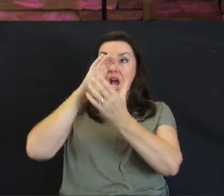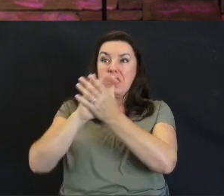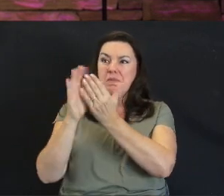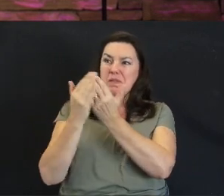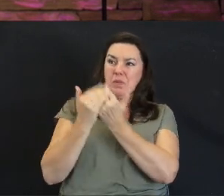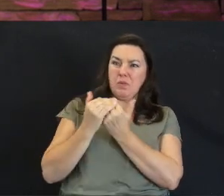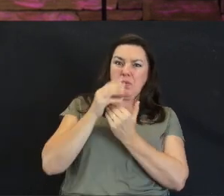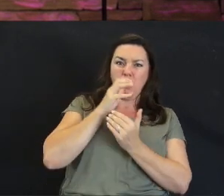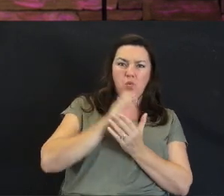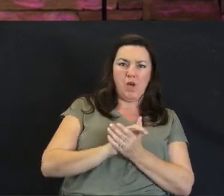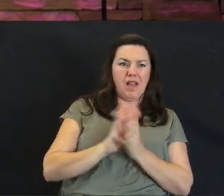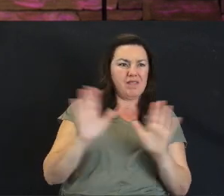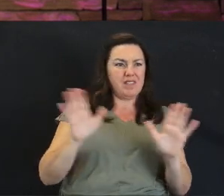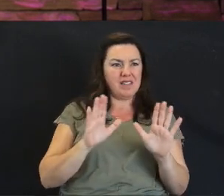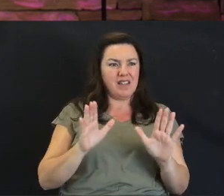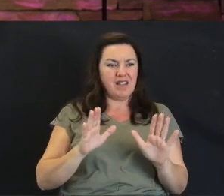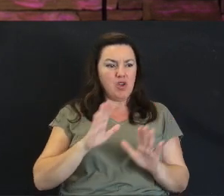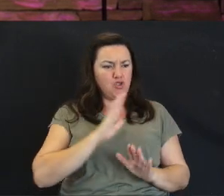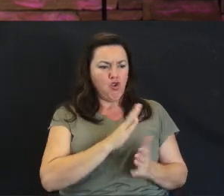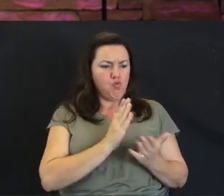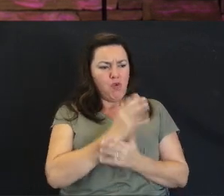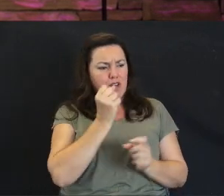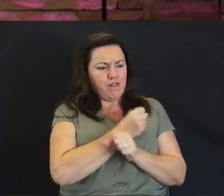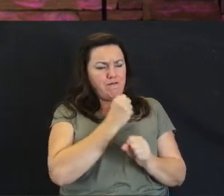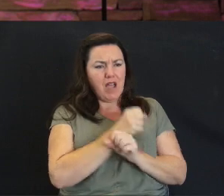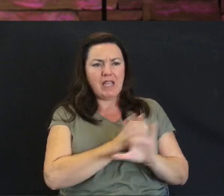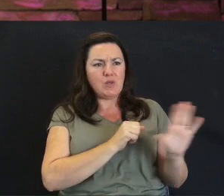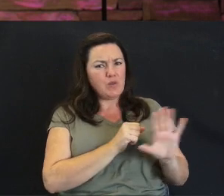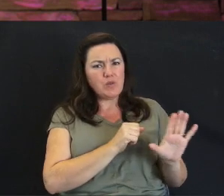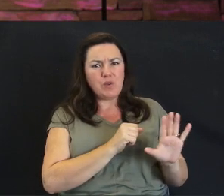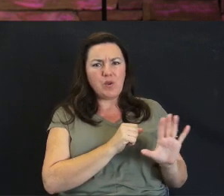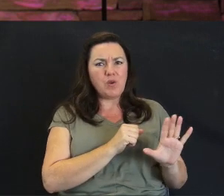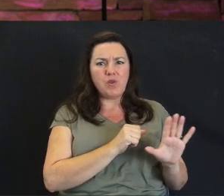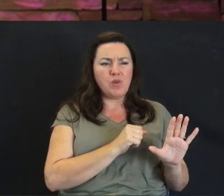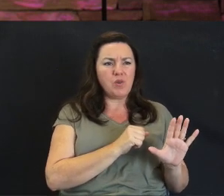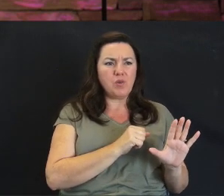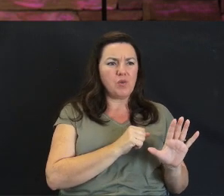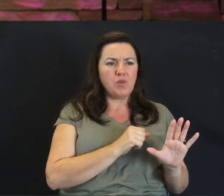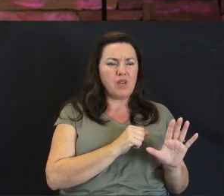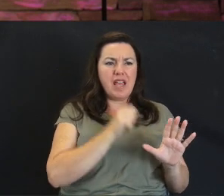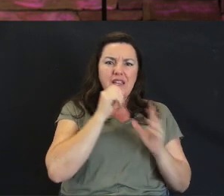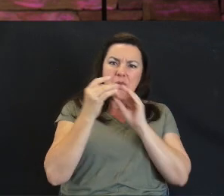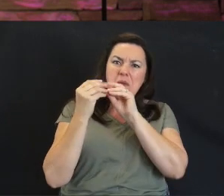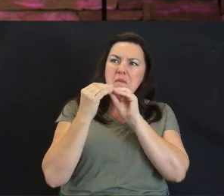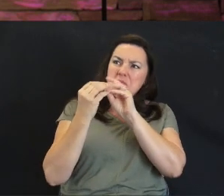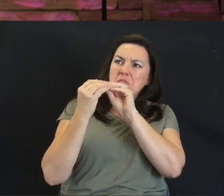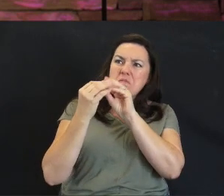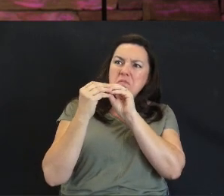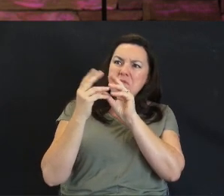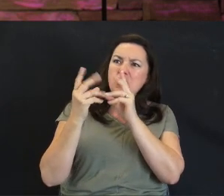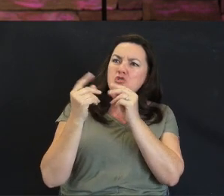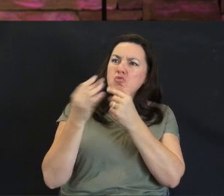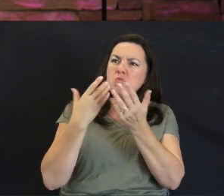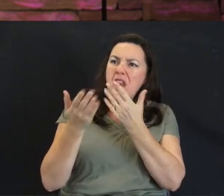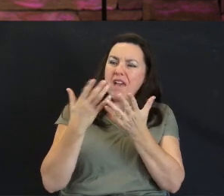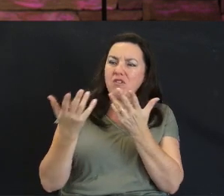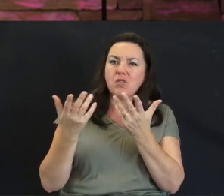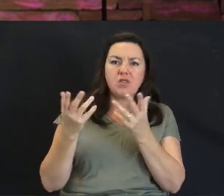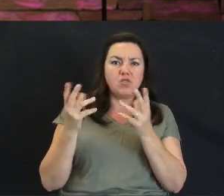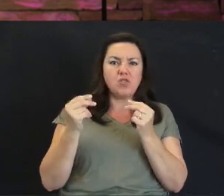And that it is their right To fight They should fight For their rights And be cantankerous Contentious And do whatever they can To get out No